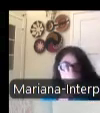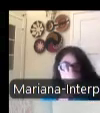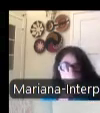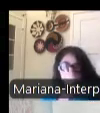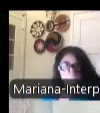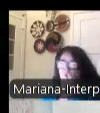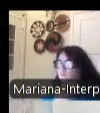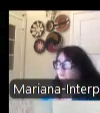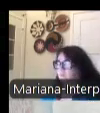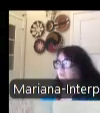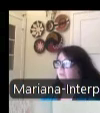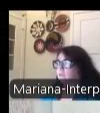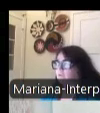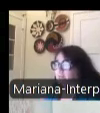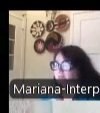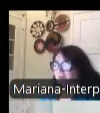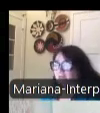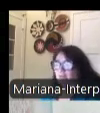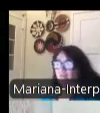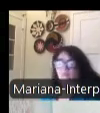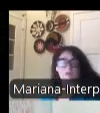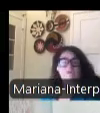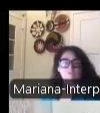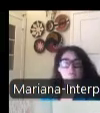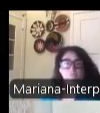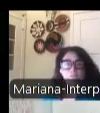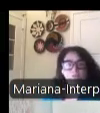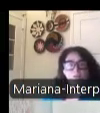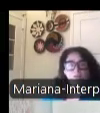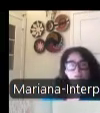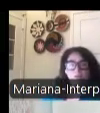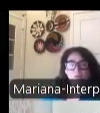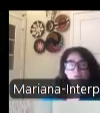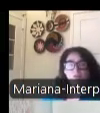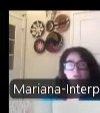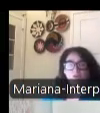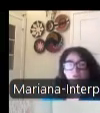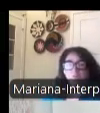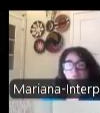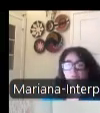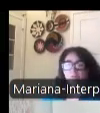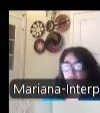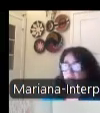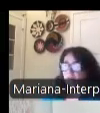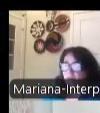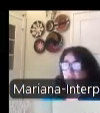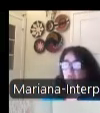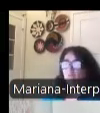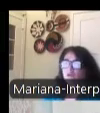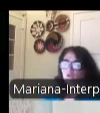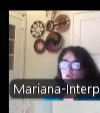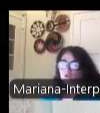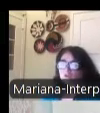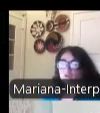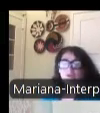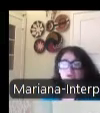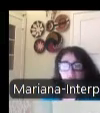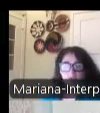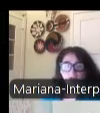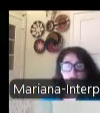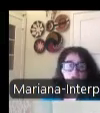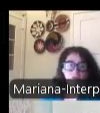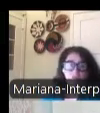30 days. As a matter of perspective, we have two arc storm scenarios. We have a lesser arc storm scenario